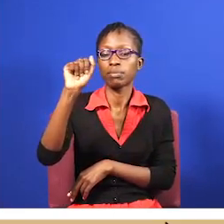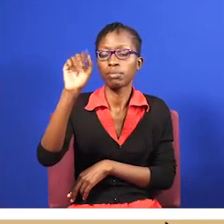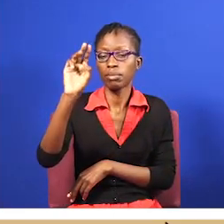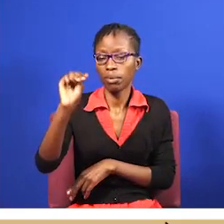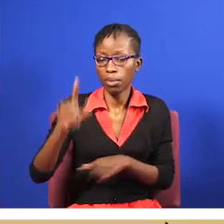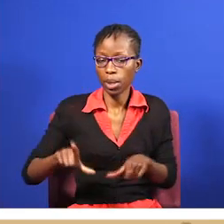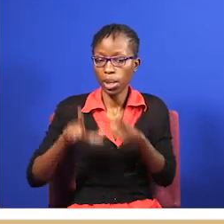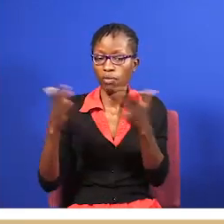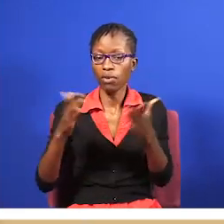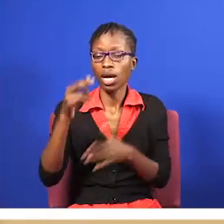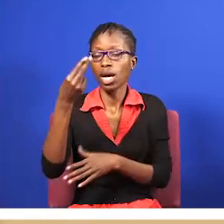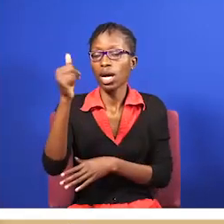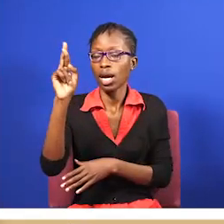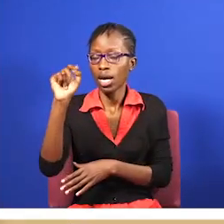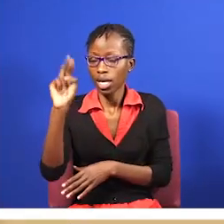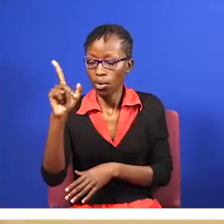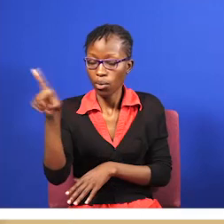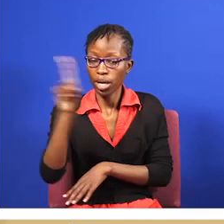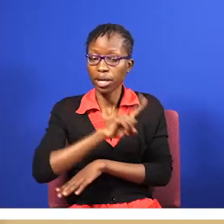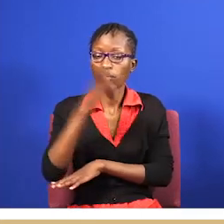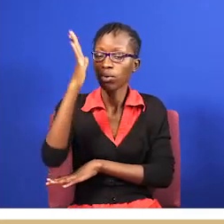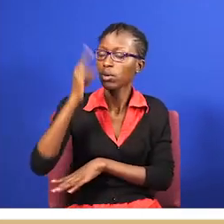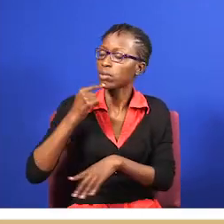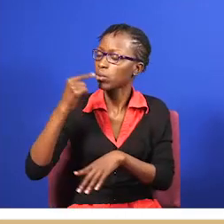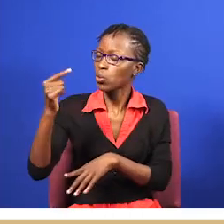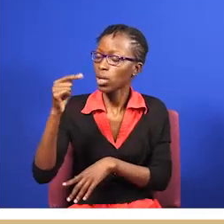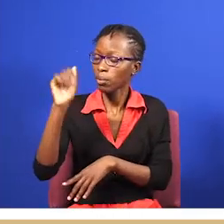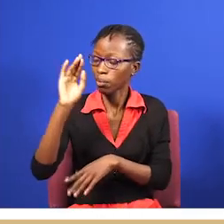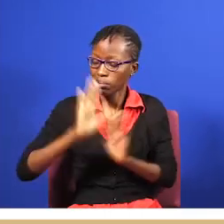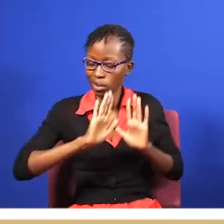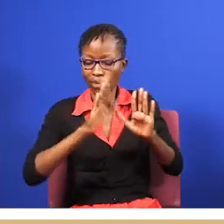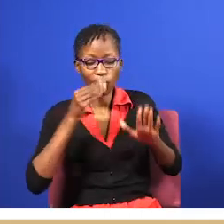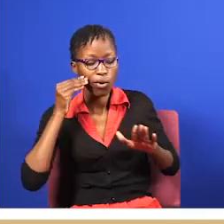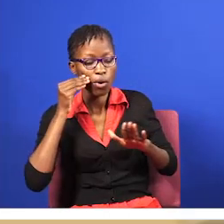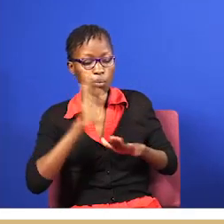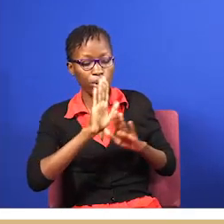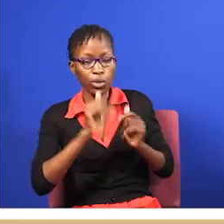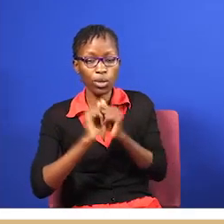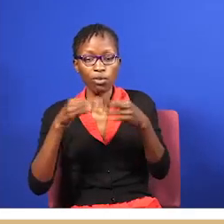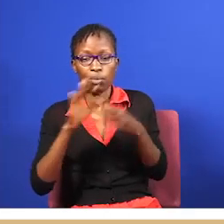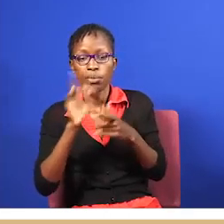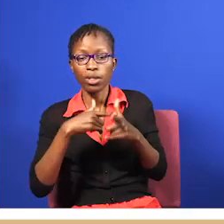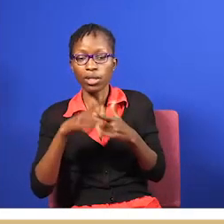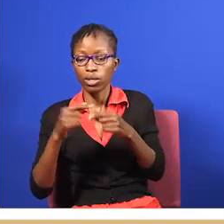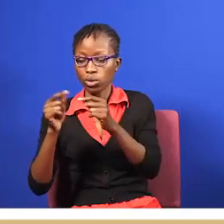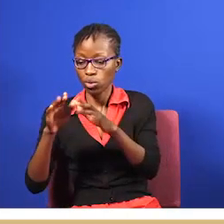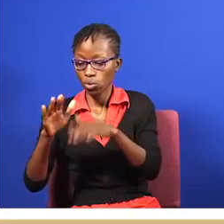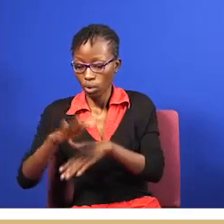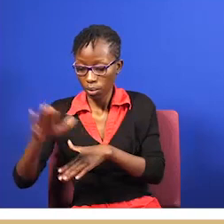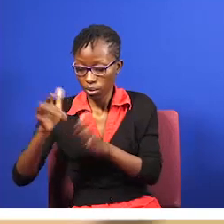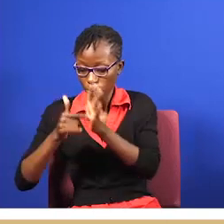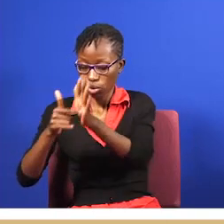lived in a place called Haran. One day, God told Abram, "Leave your home with your family and go to a place that I will show